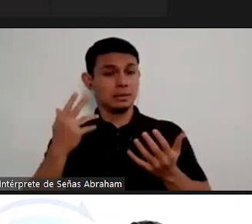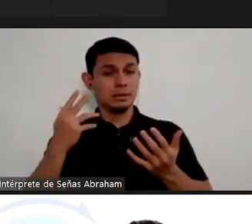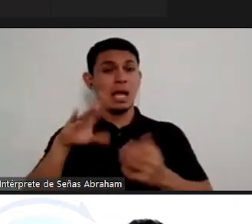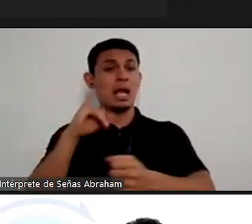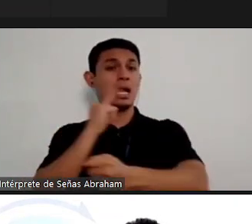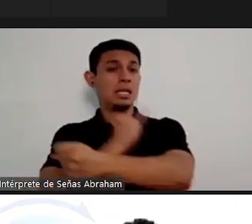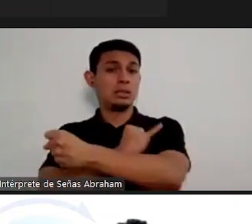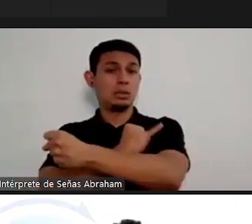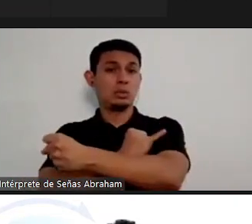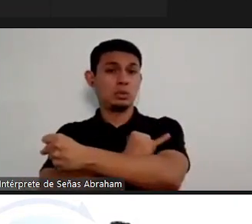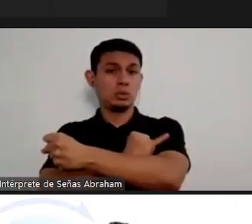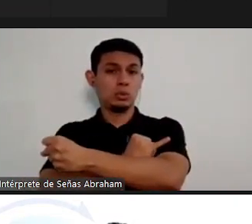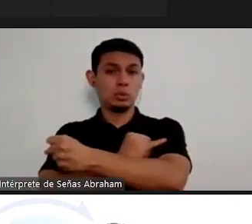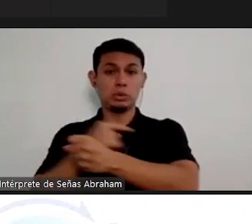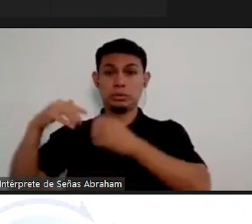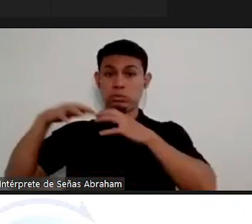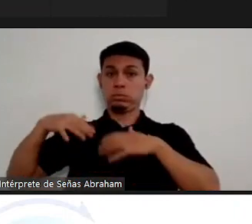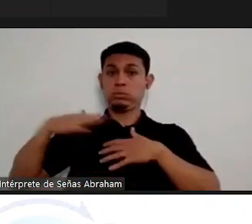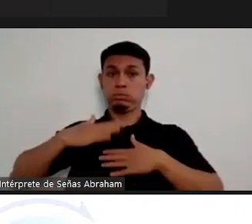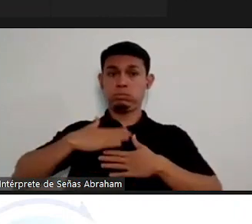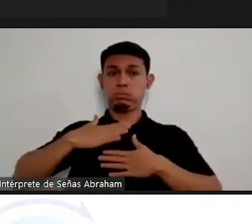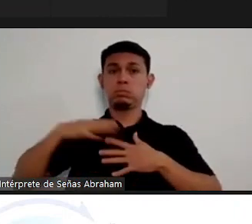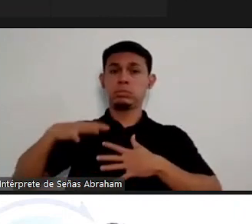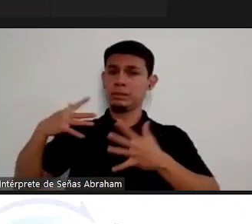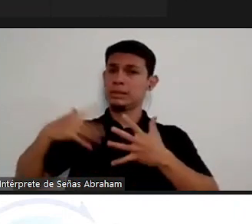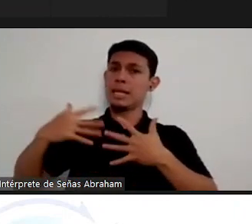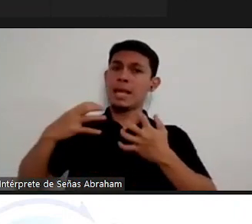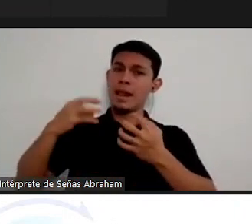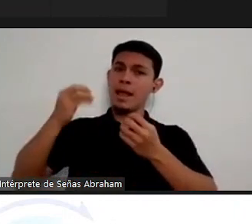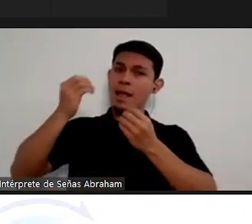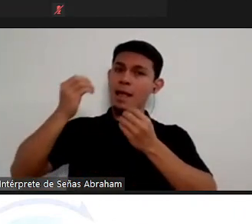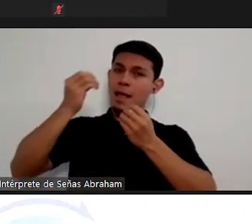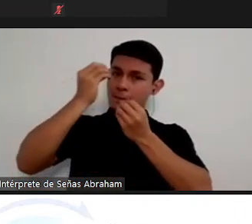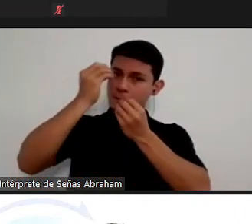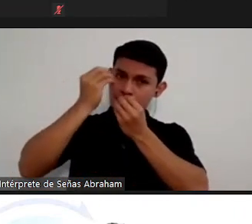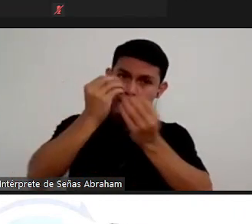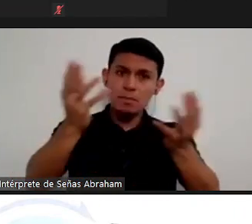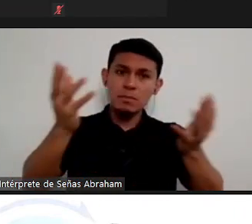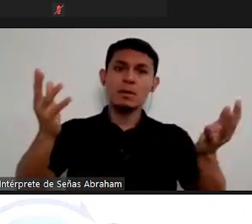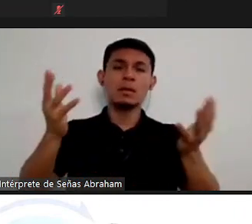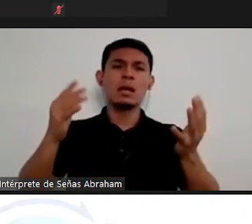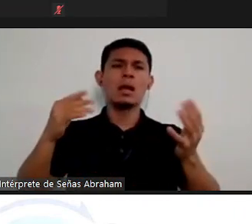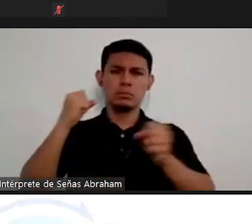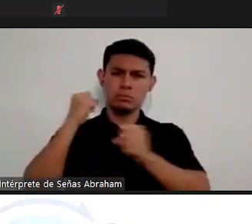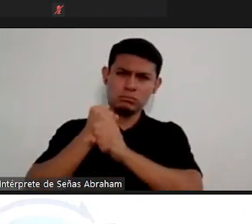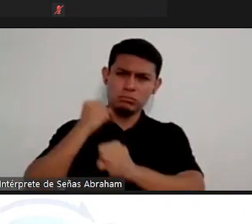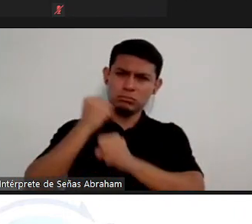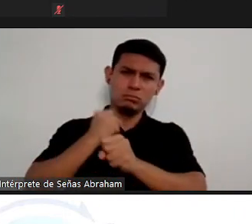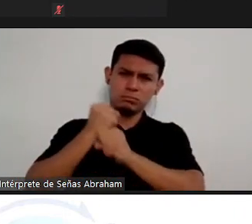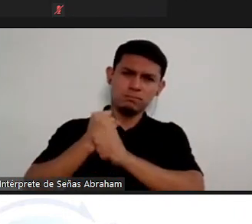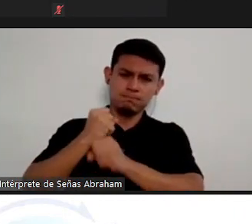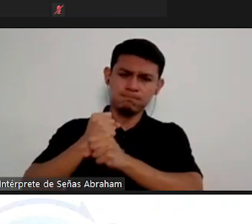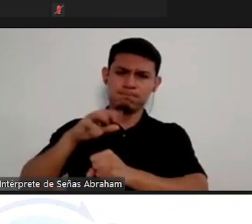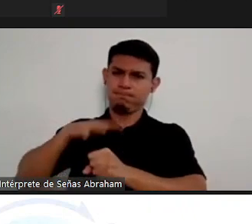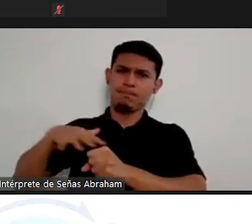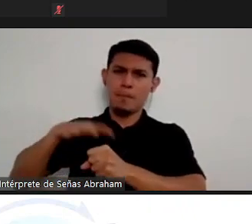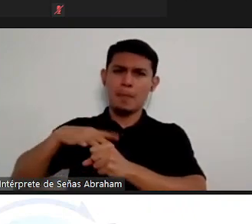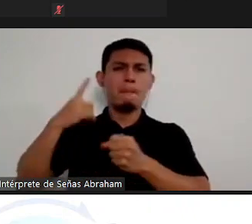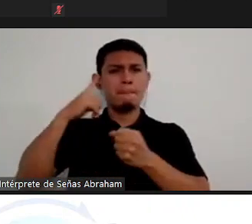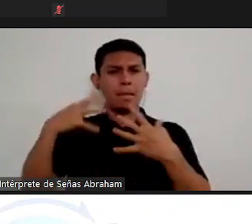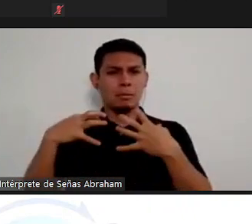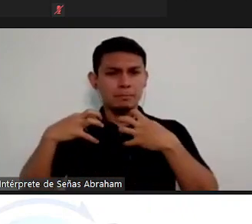that from the institute that we would like to inform you that we will be working to